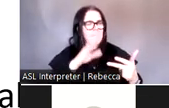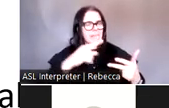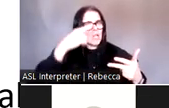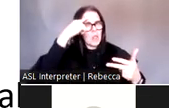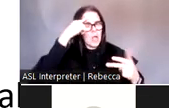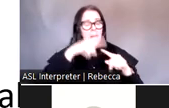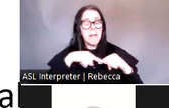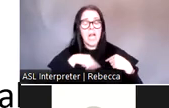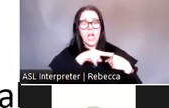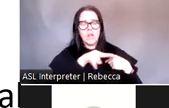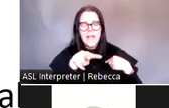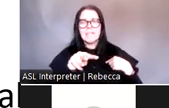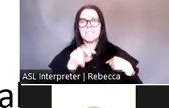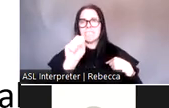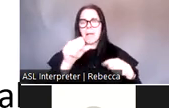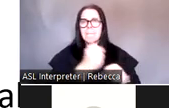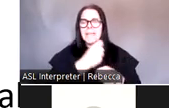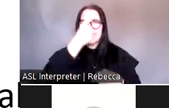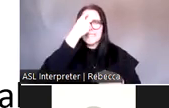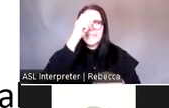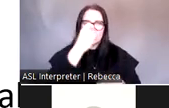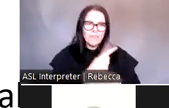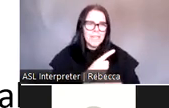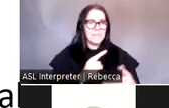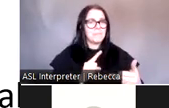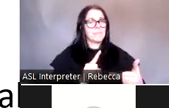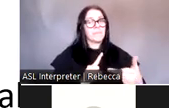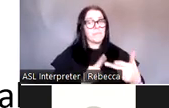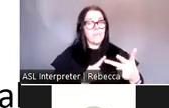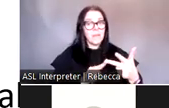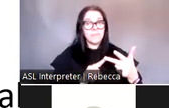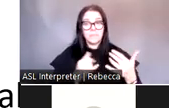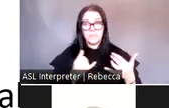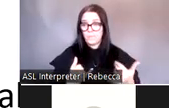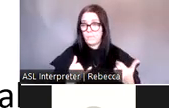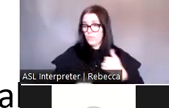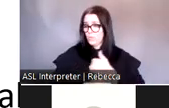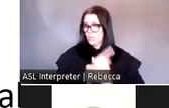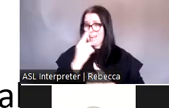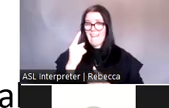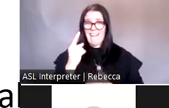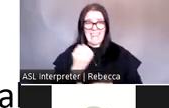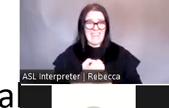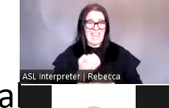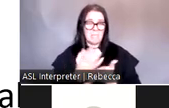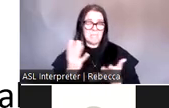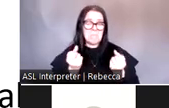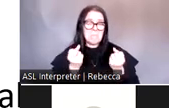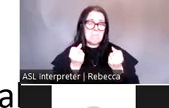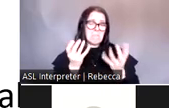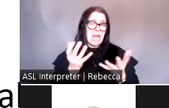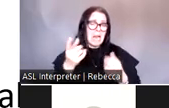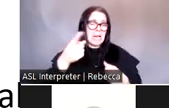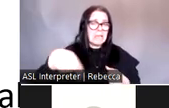came across in some of the research, was that, of course, in the current economy, there are so many